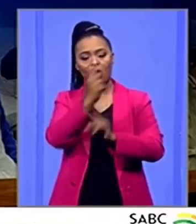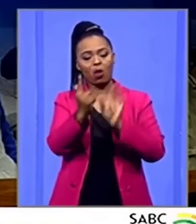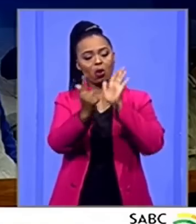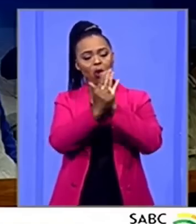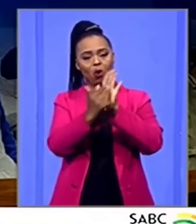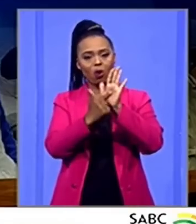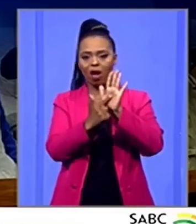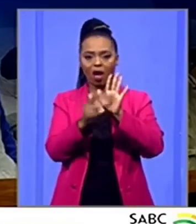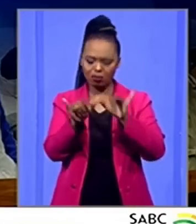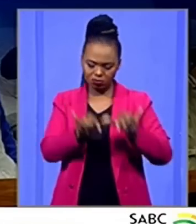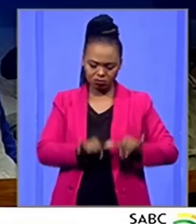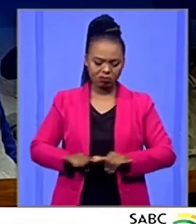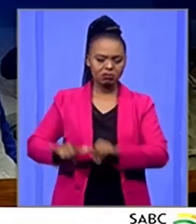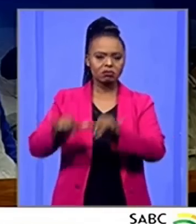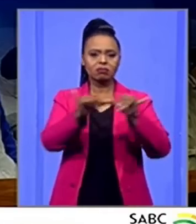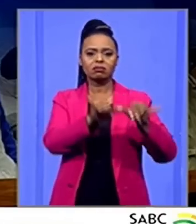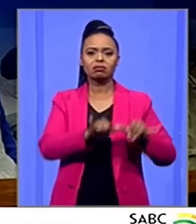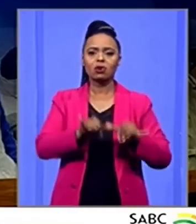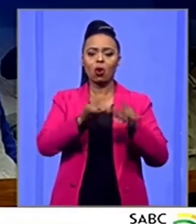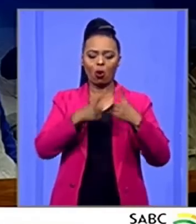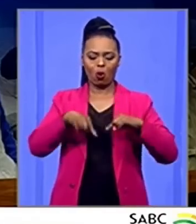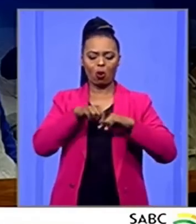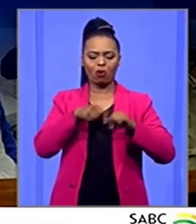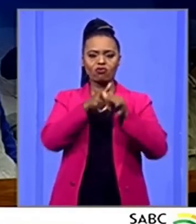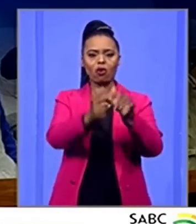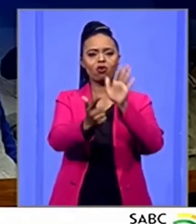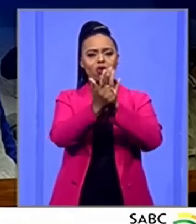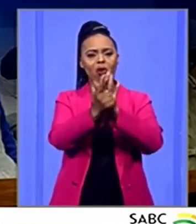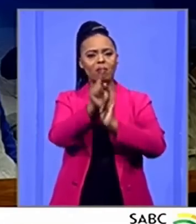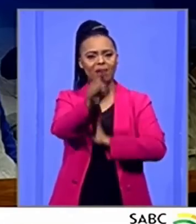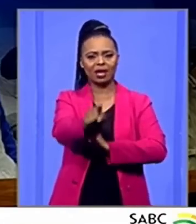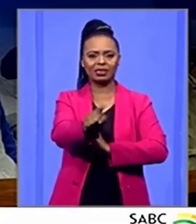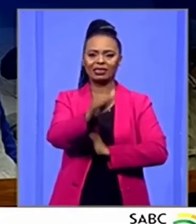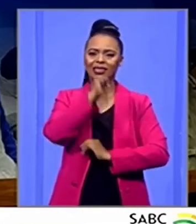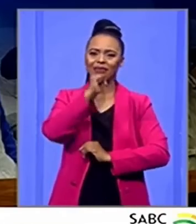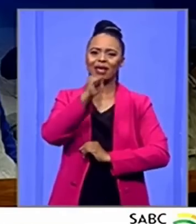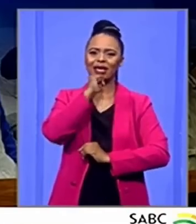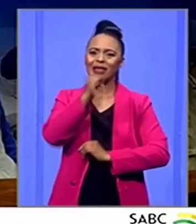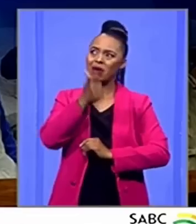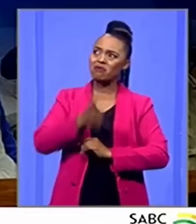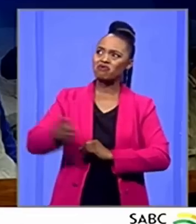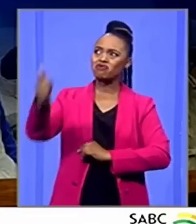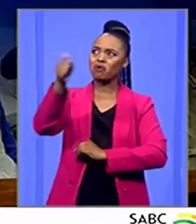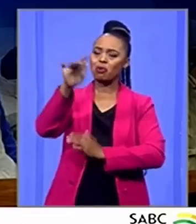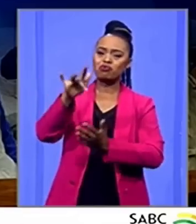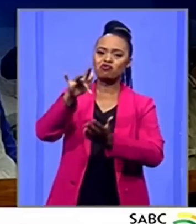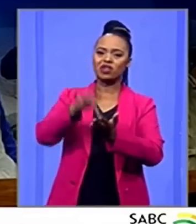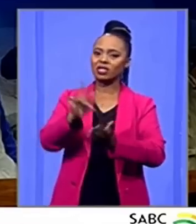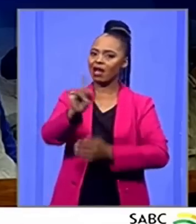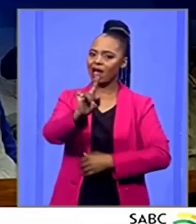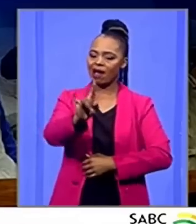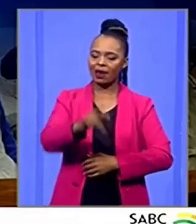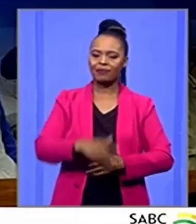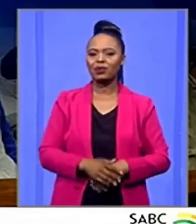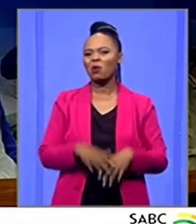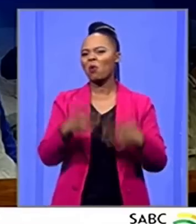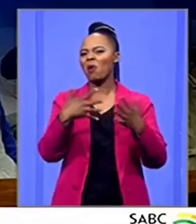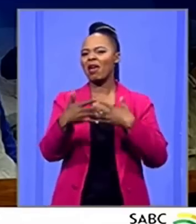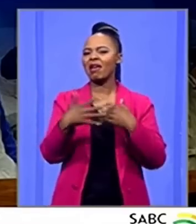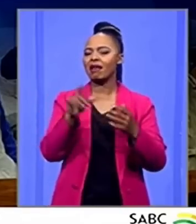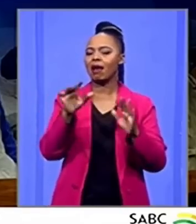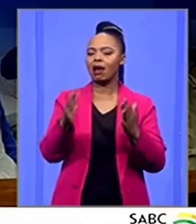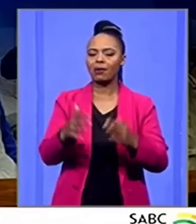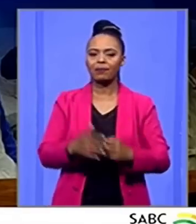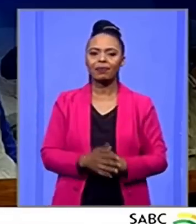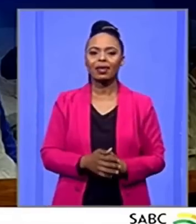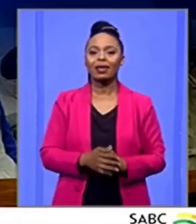ya rona go sa kgatalasege gore o bereka mmereko wa maemo a yang mme nna ke ne ke rata gore kgotlatshekelo